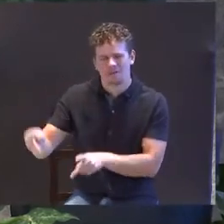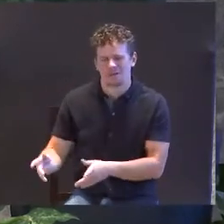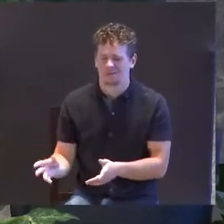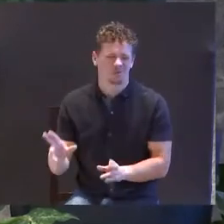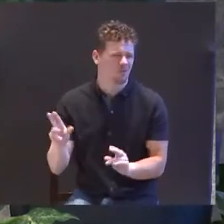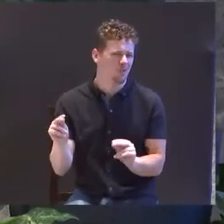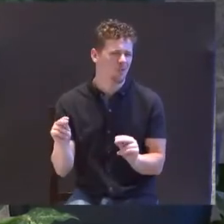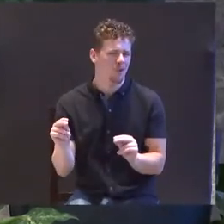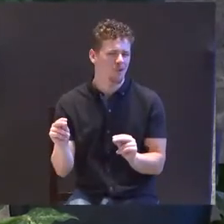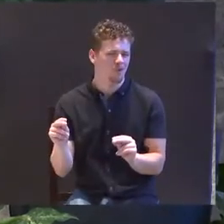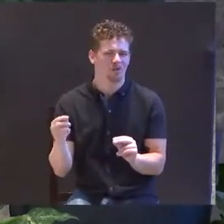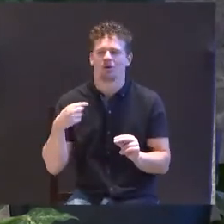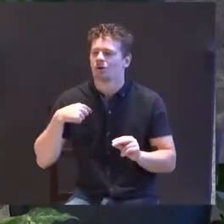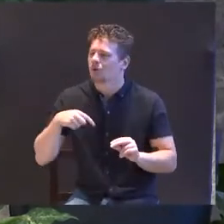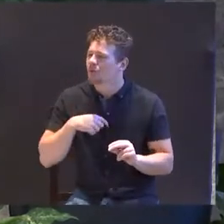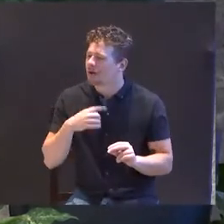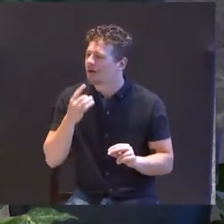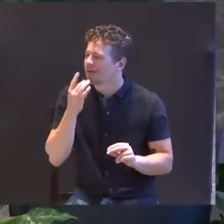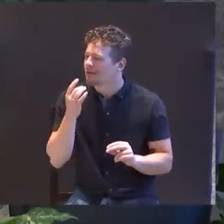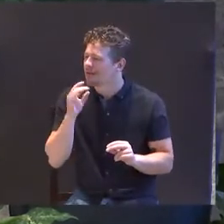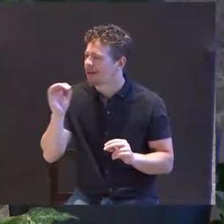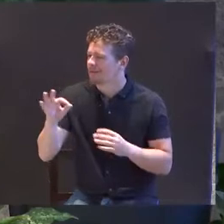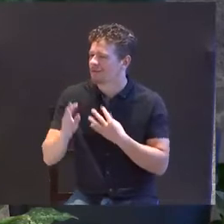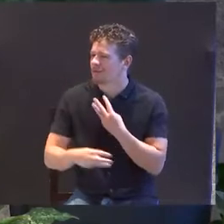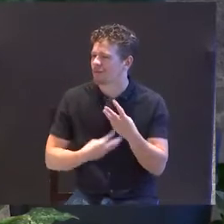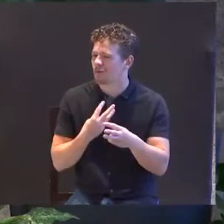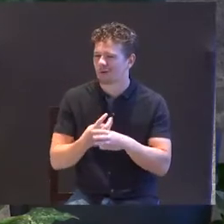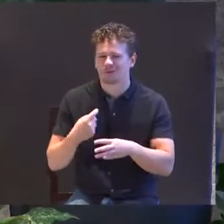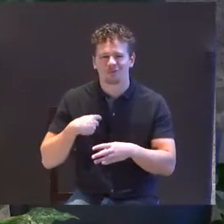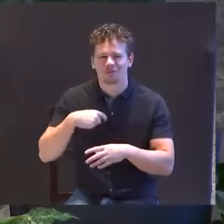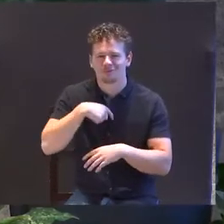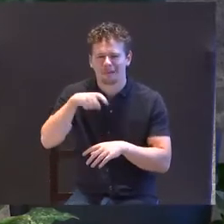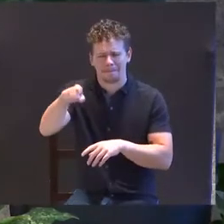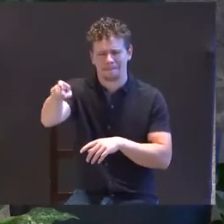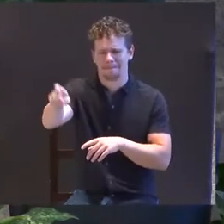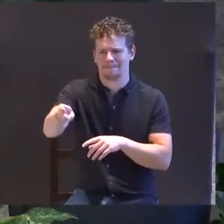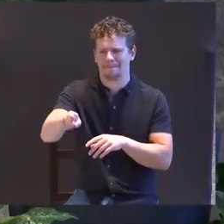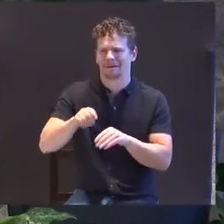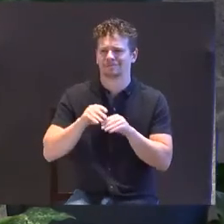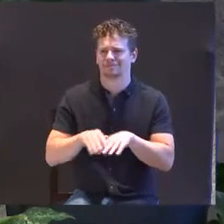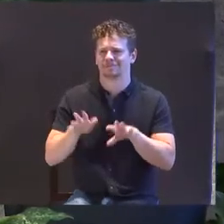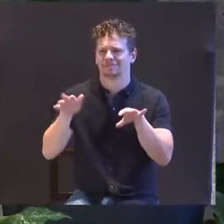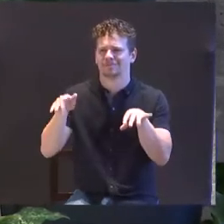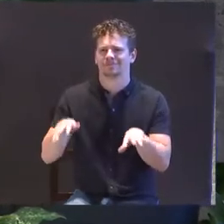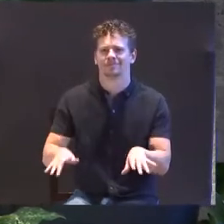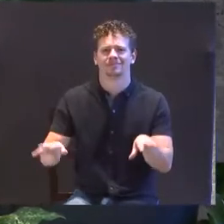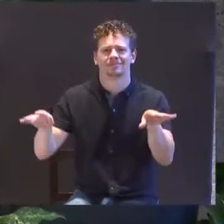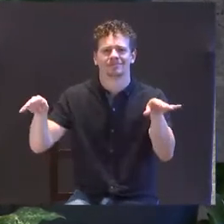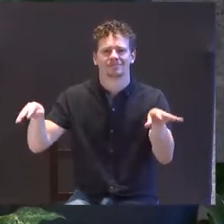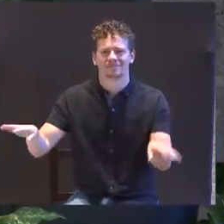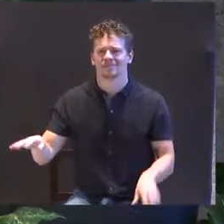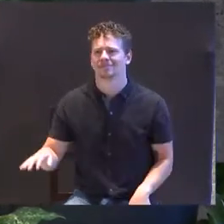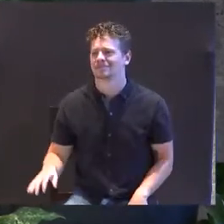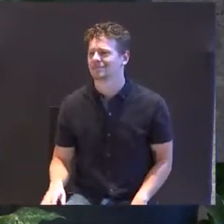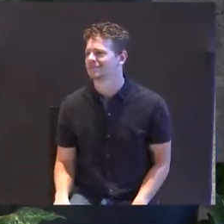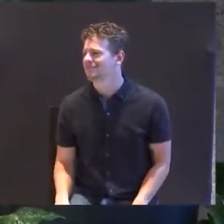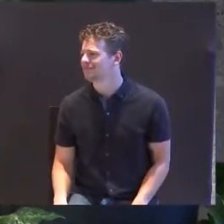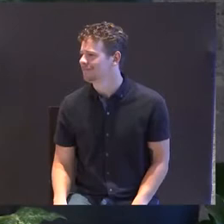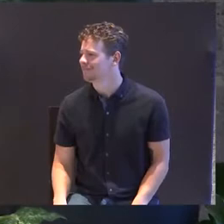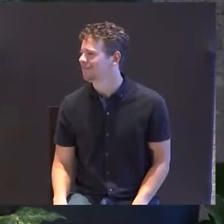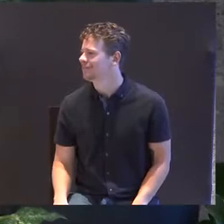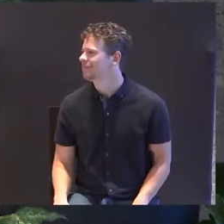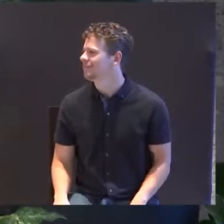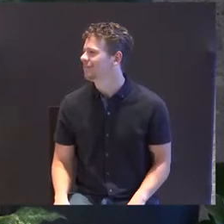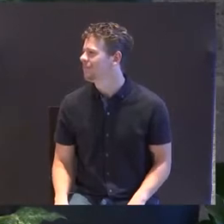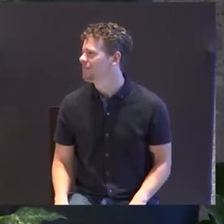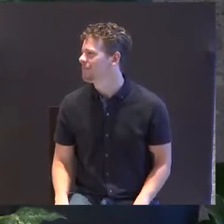the light of the world, and that we are to share that light in a major way. And he goes on to say,